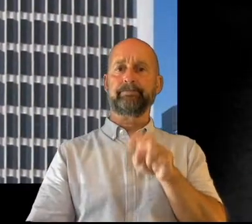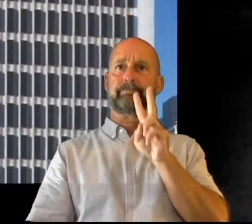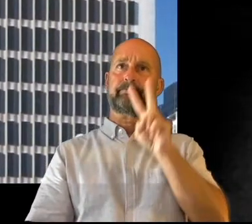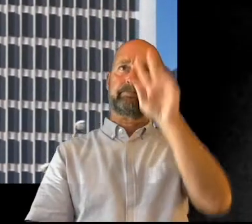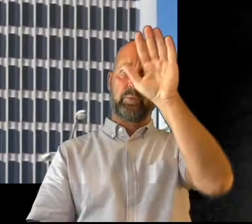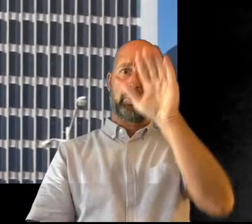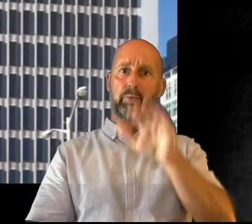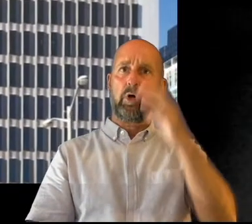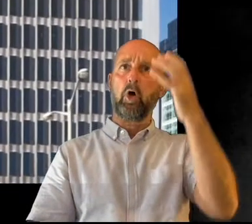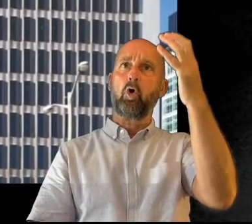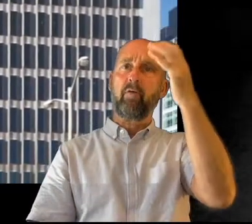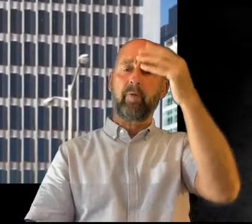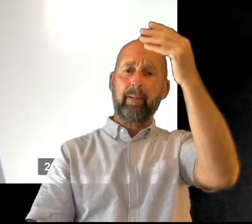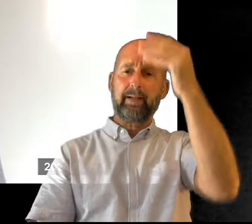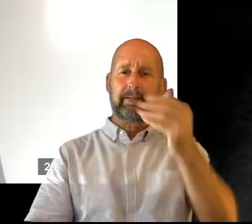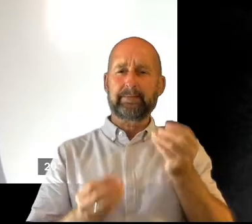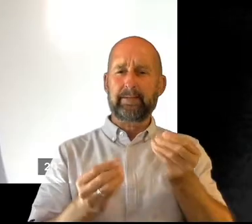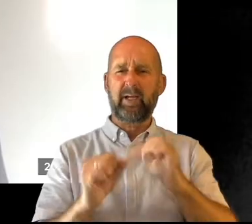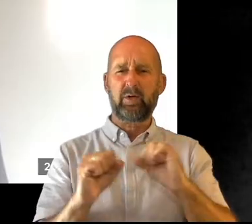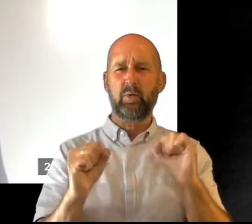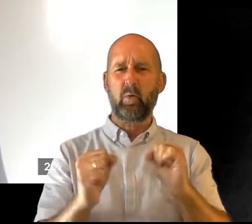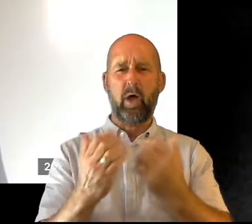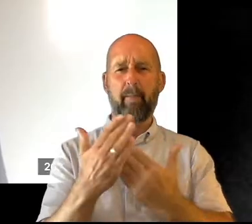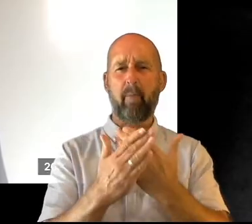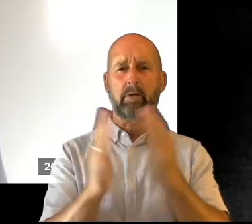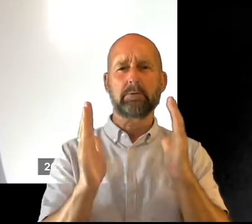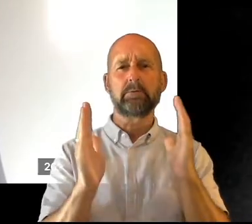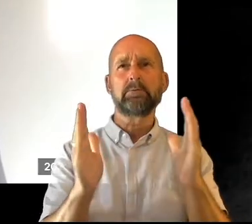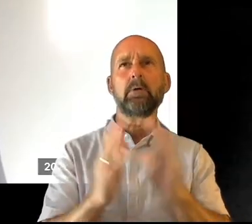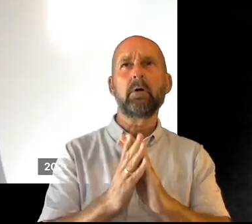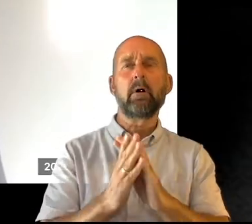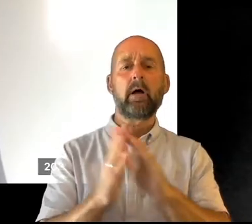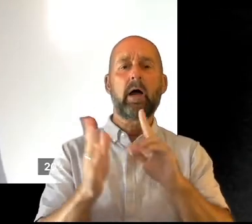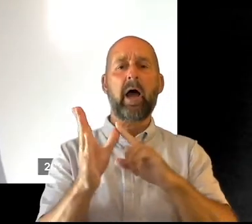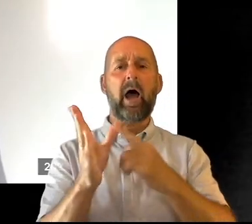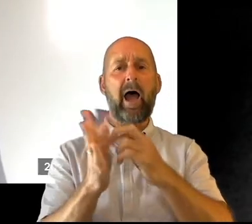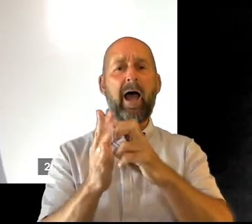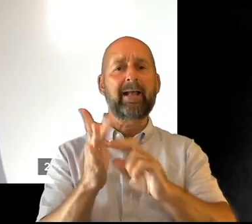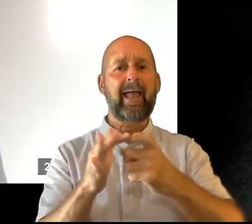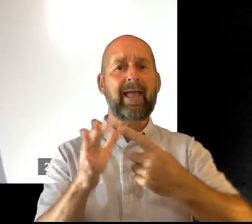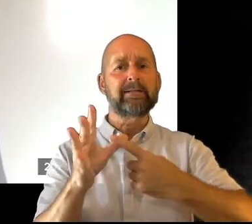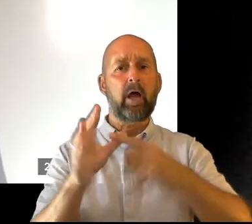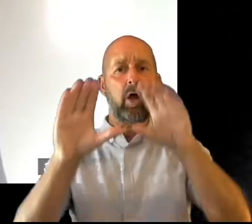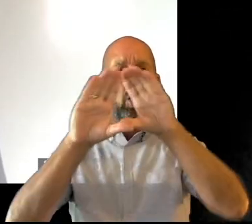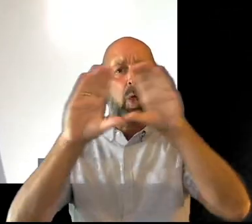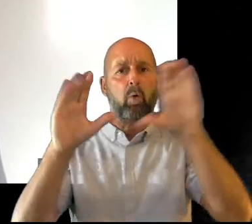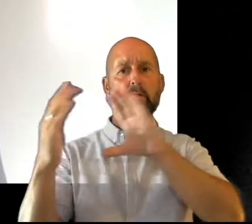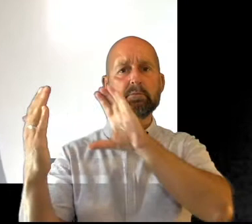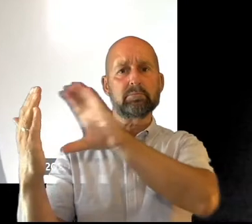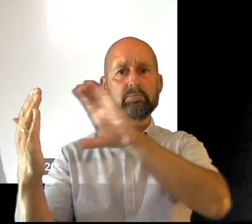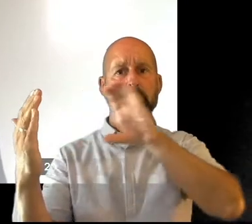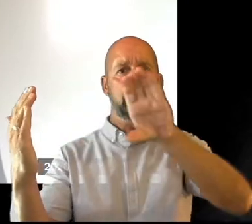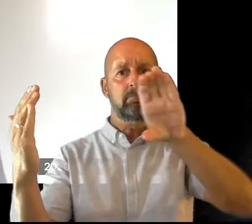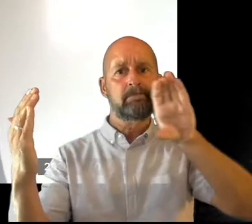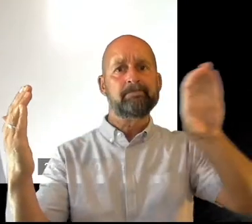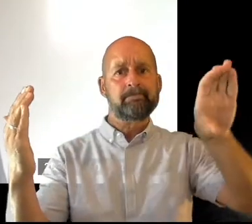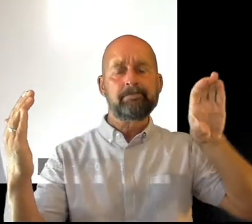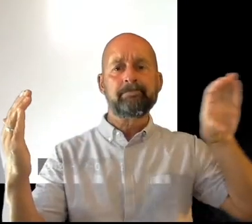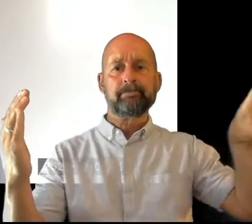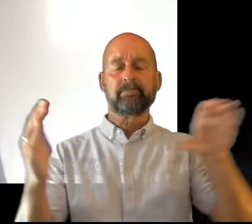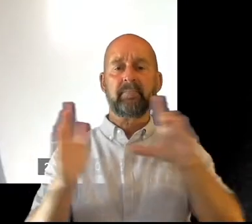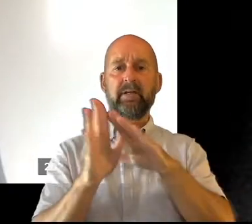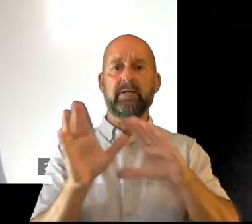government building. It's sleek, cold and modern. There are Arcadia logos displayed prominently on signs on the walls with